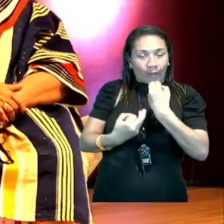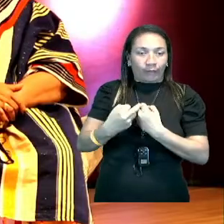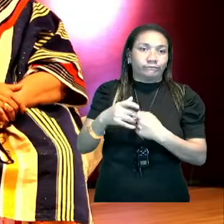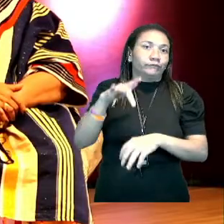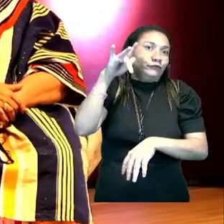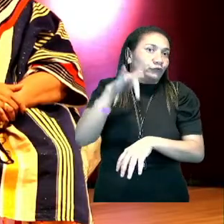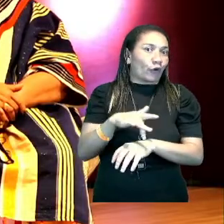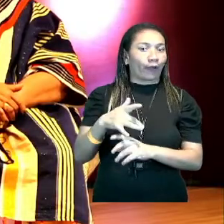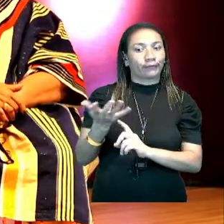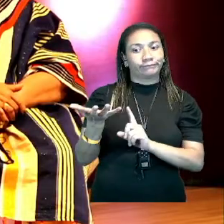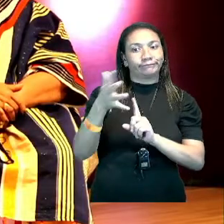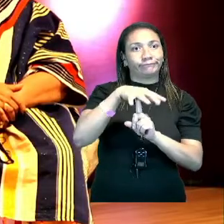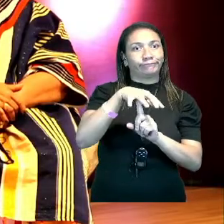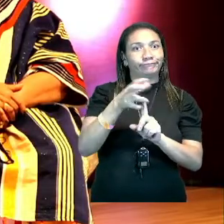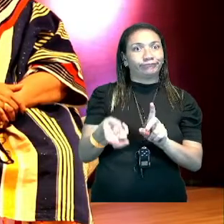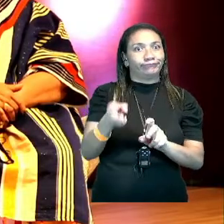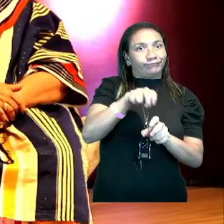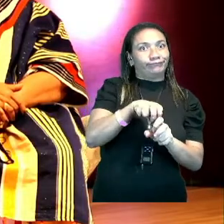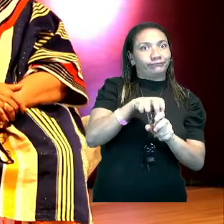life.